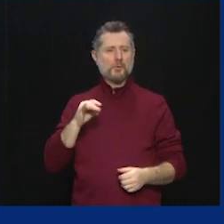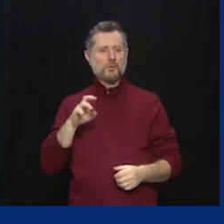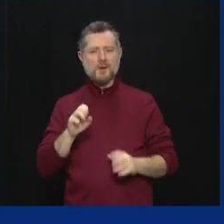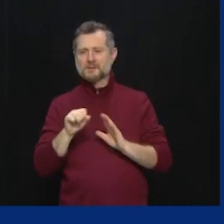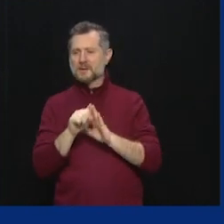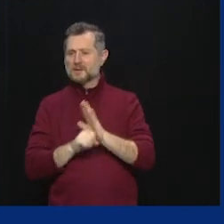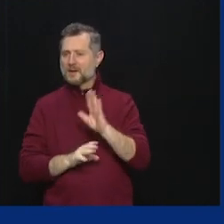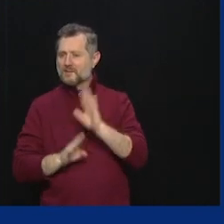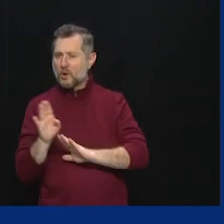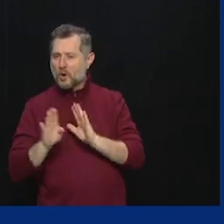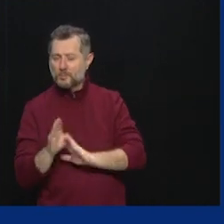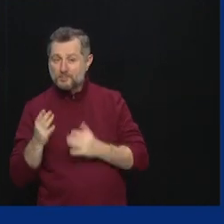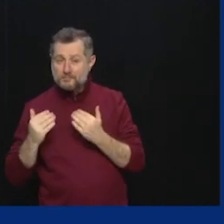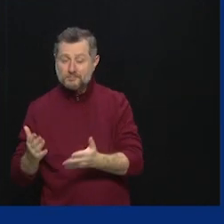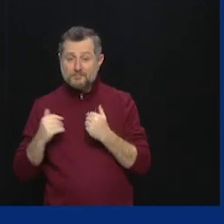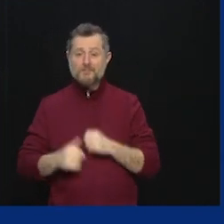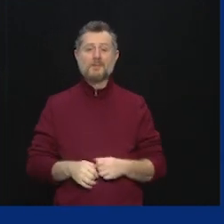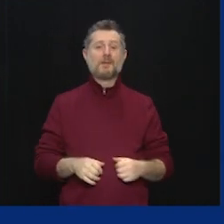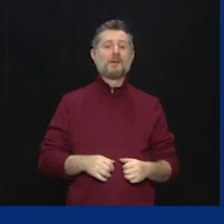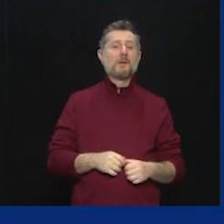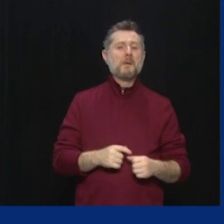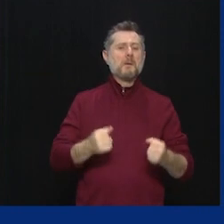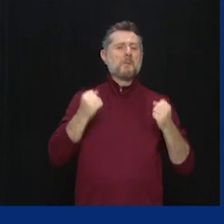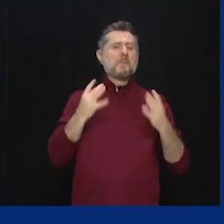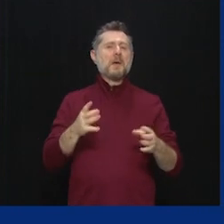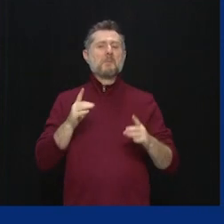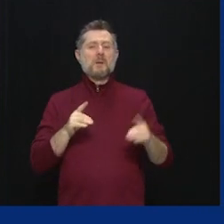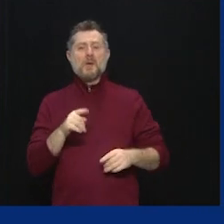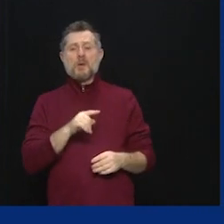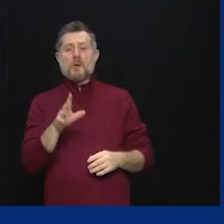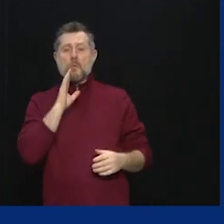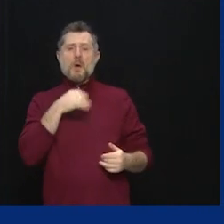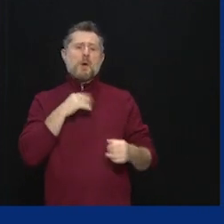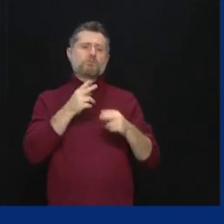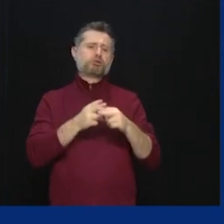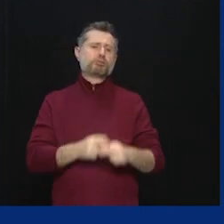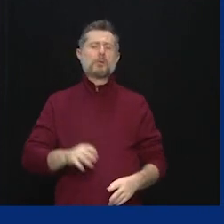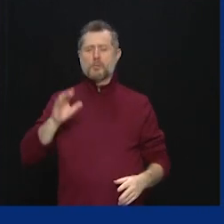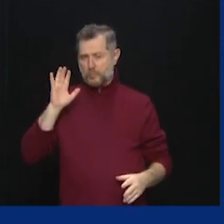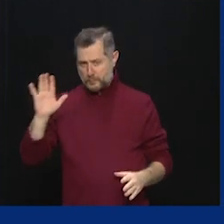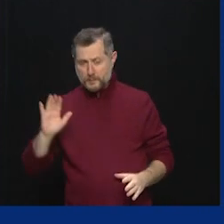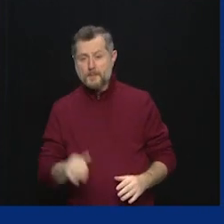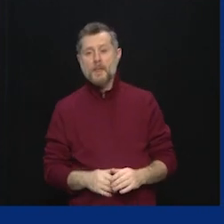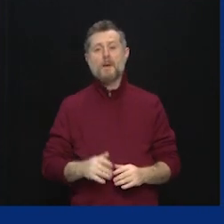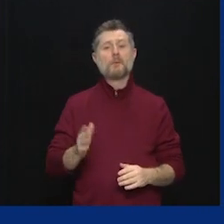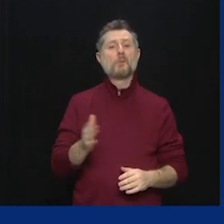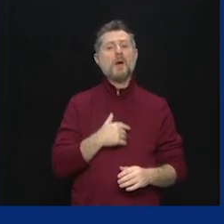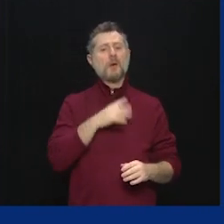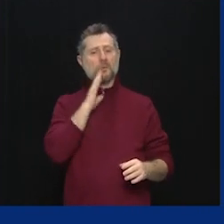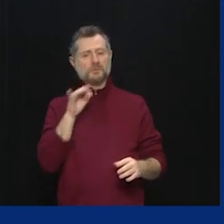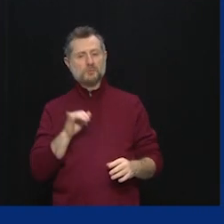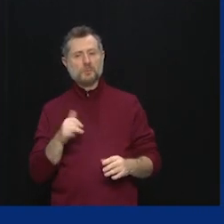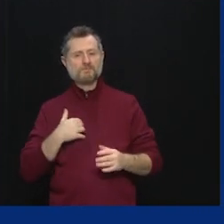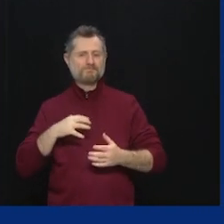And so many people that I'll be mentioning in a couple minutes, but I'm also going to do a point of personal privilege like Kevin did. I actually